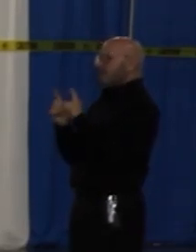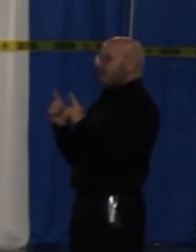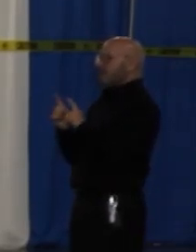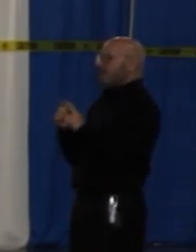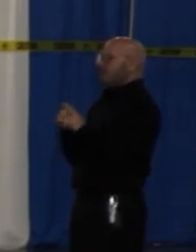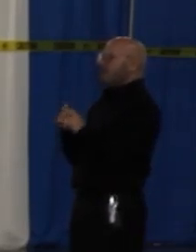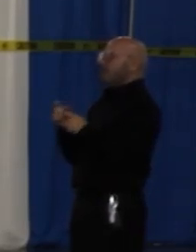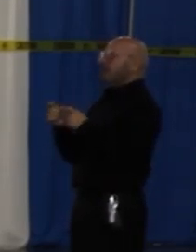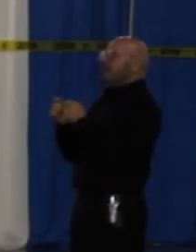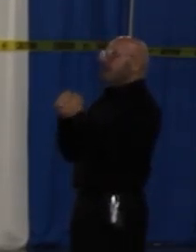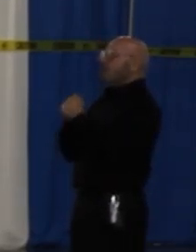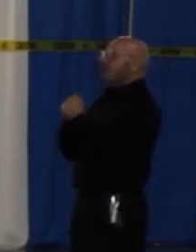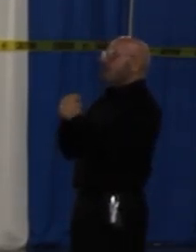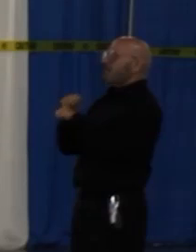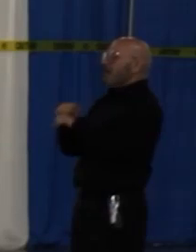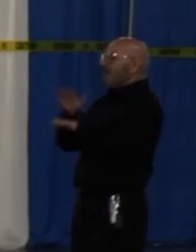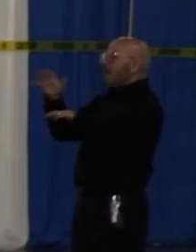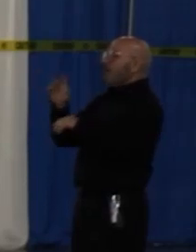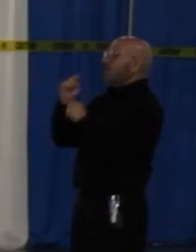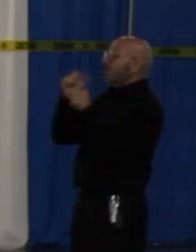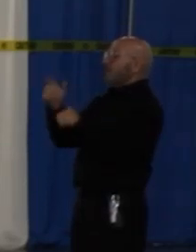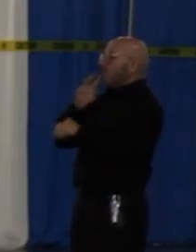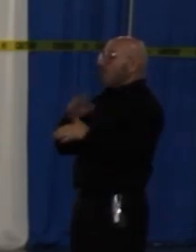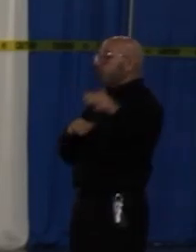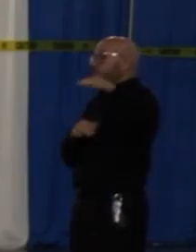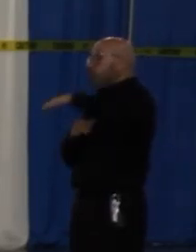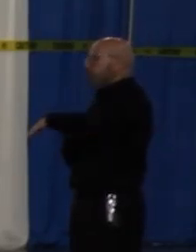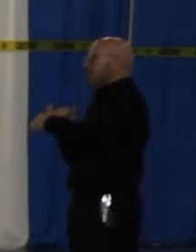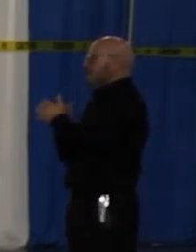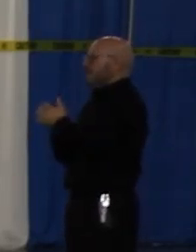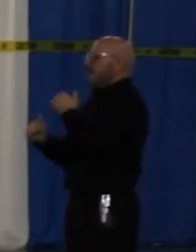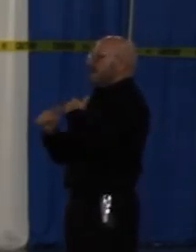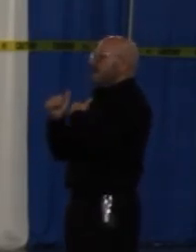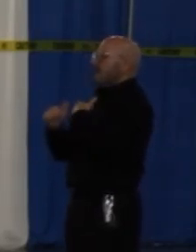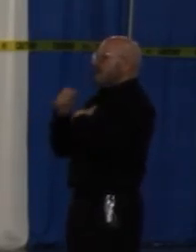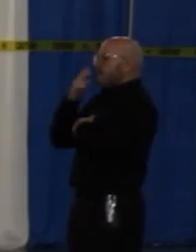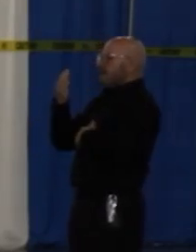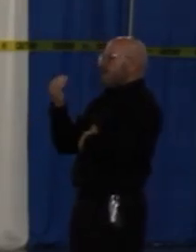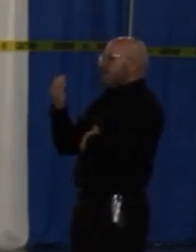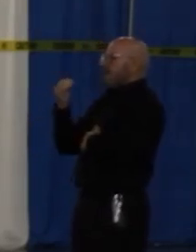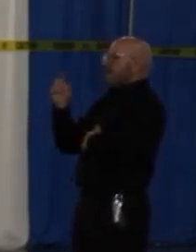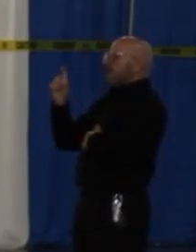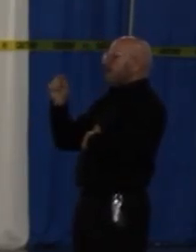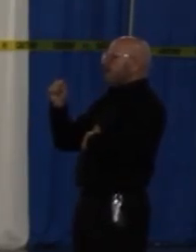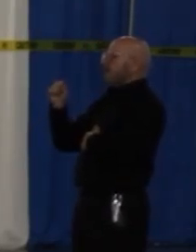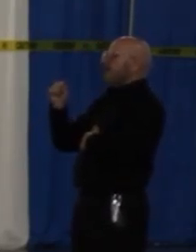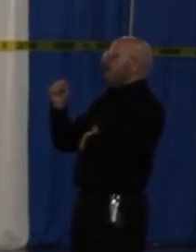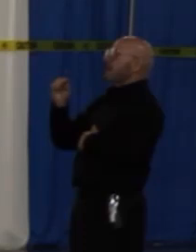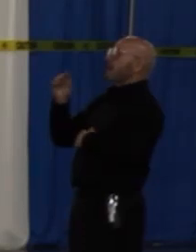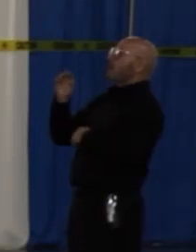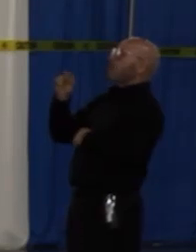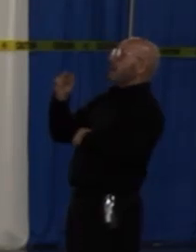with terrain, mountainous terrain, where you have rapid runoff. So this is a very dangerous forecast when you start to see 15 and 20 inches of rain that